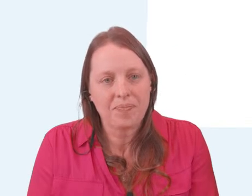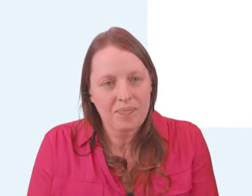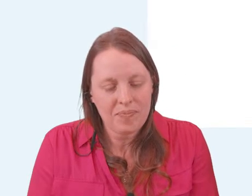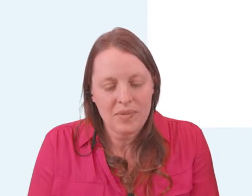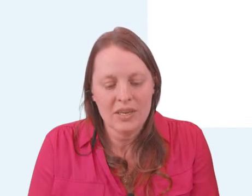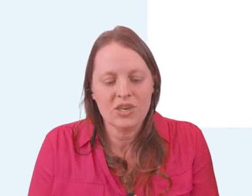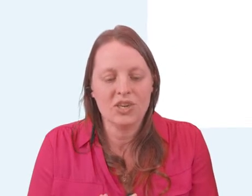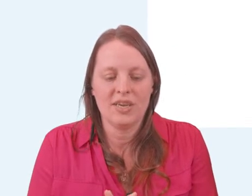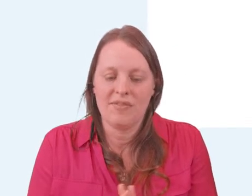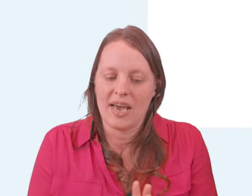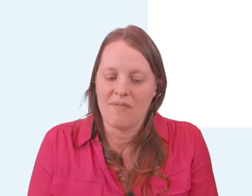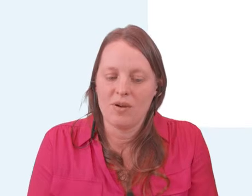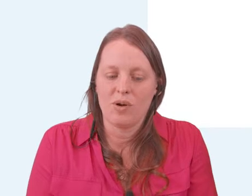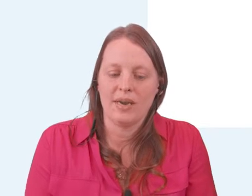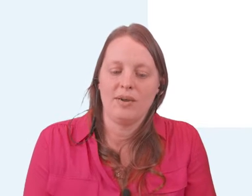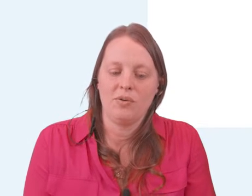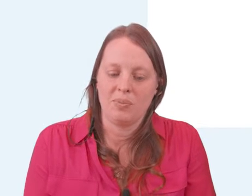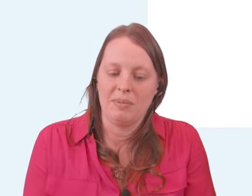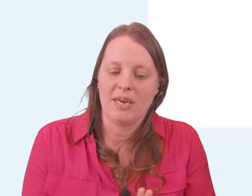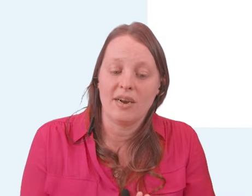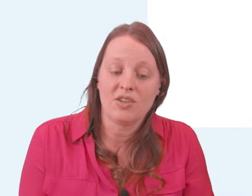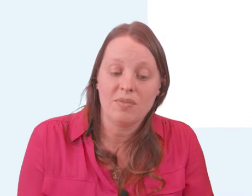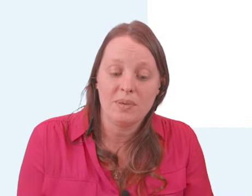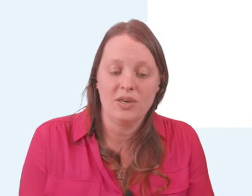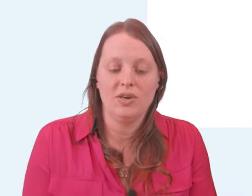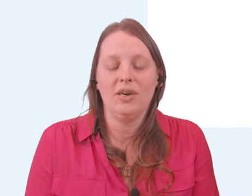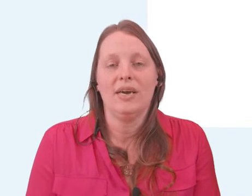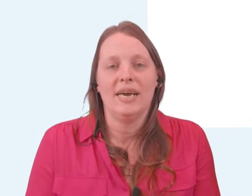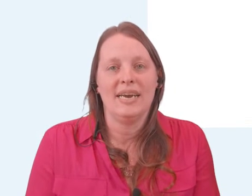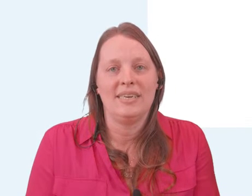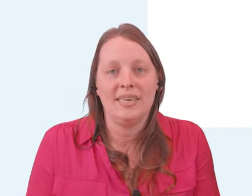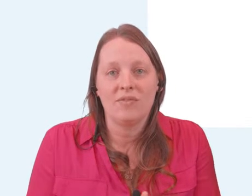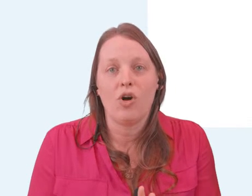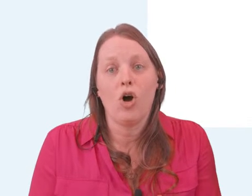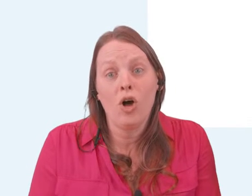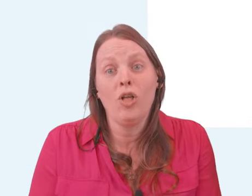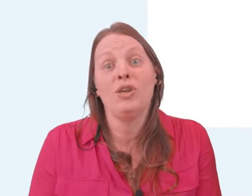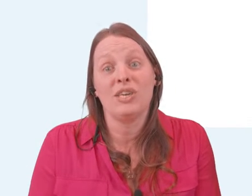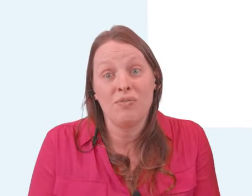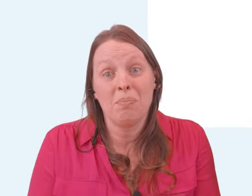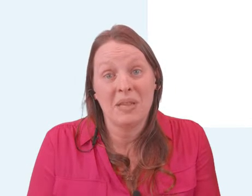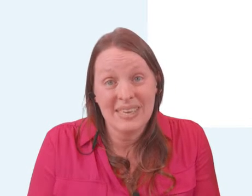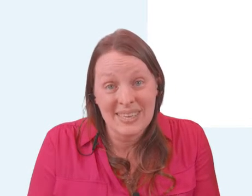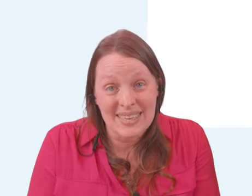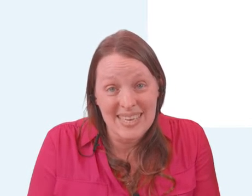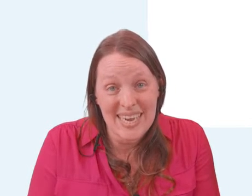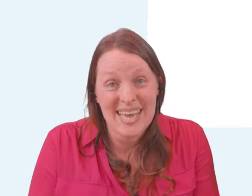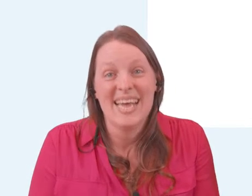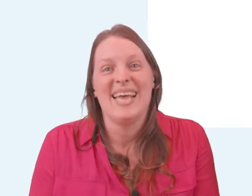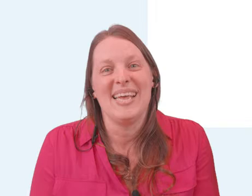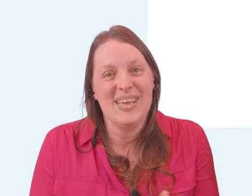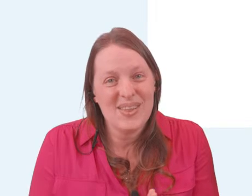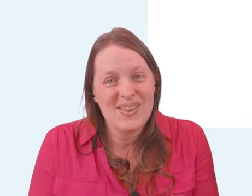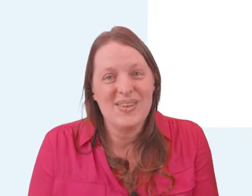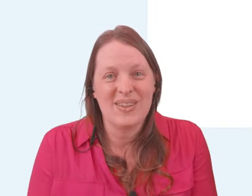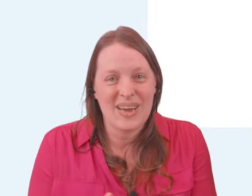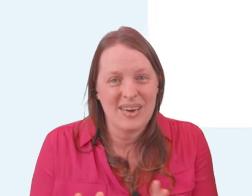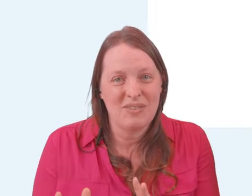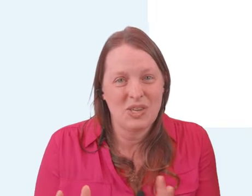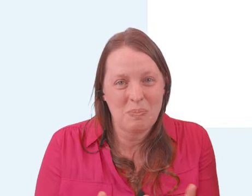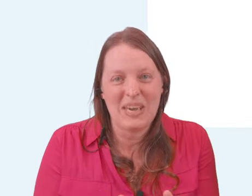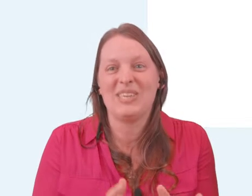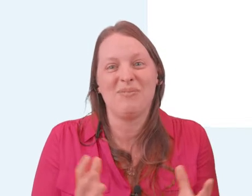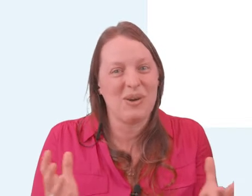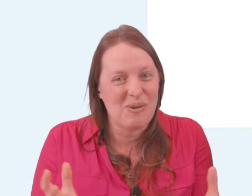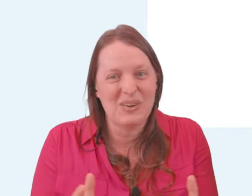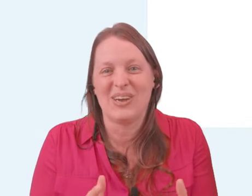article. It's just giving everyone who's maybe not as familiar an idea of all the different places in the kind